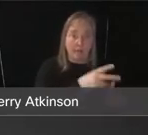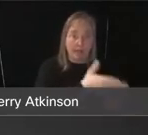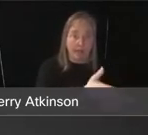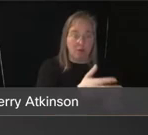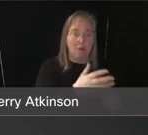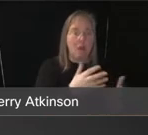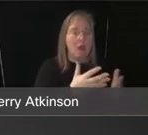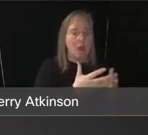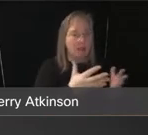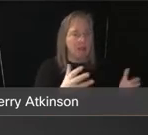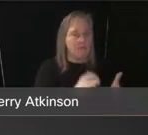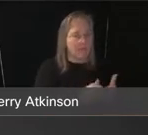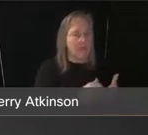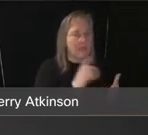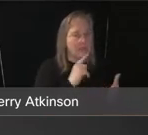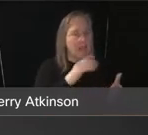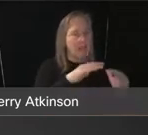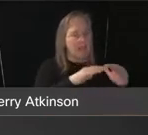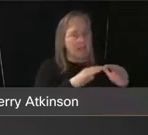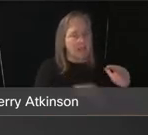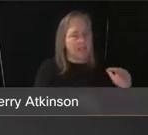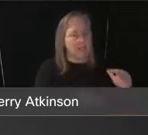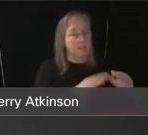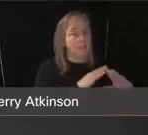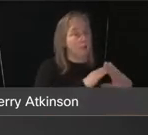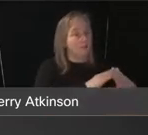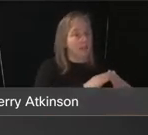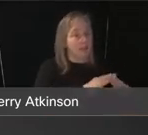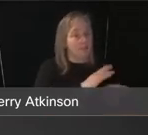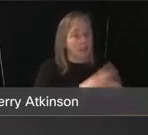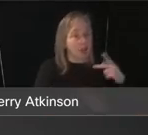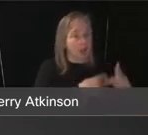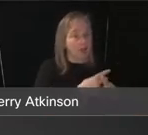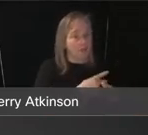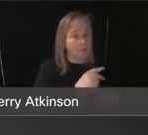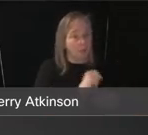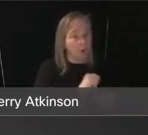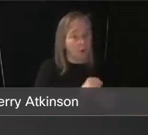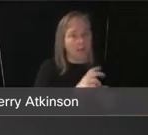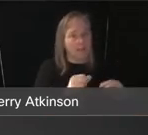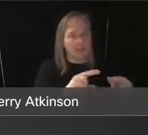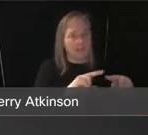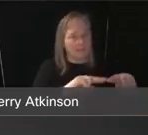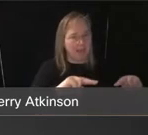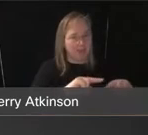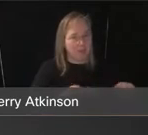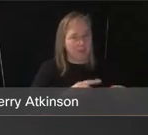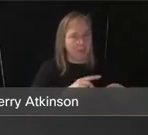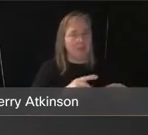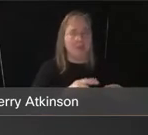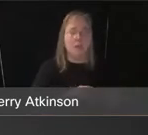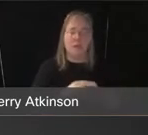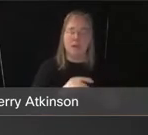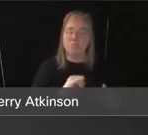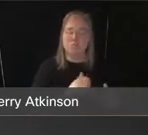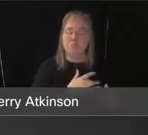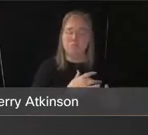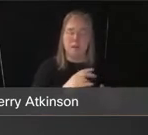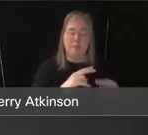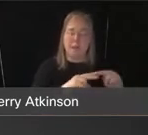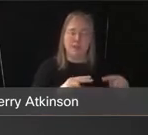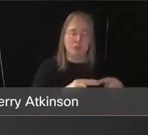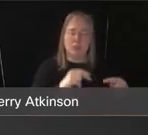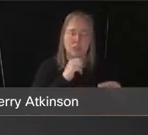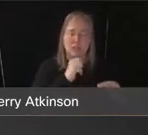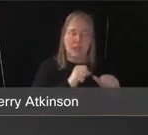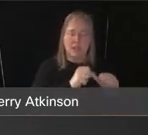less preventative type of work. It's more, kind of patching and try to maintain that. It usually doesn't last for a long